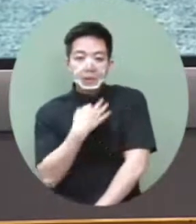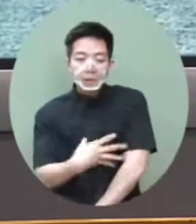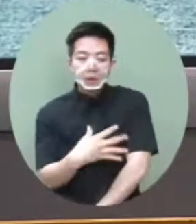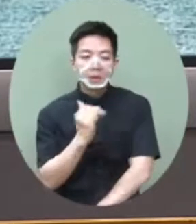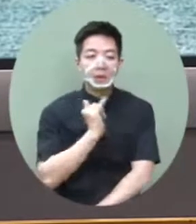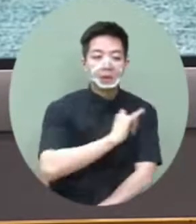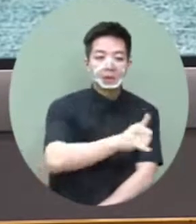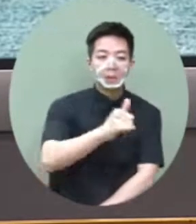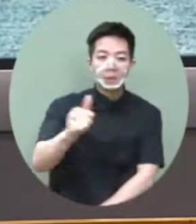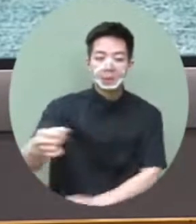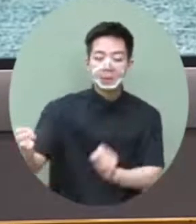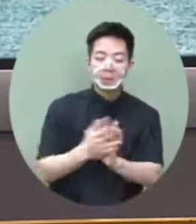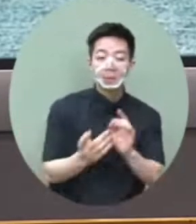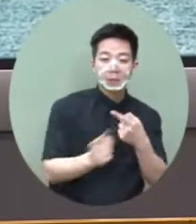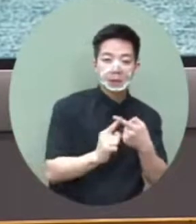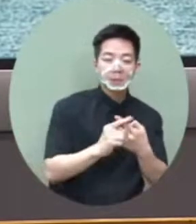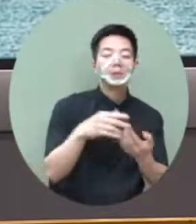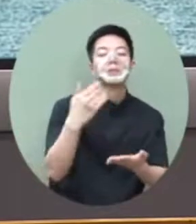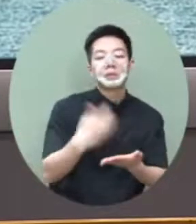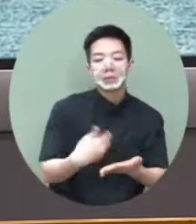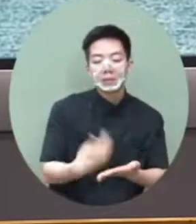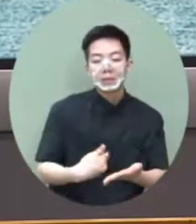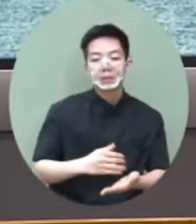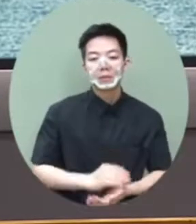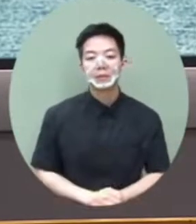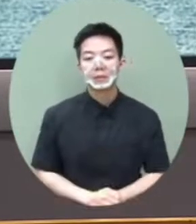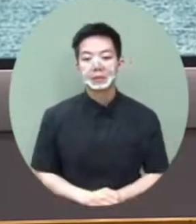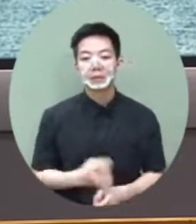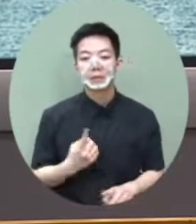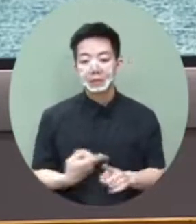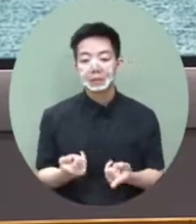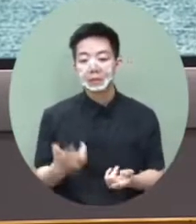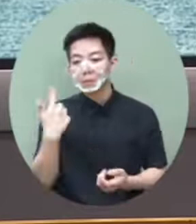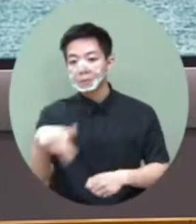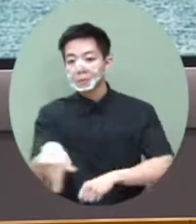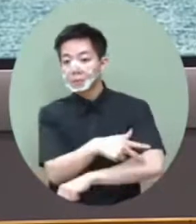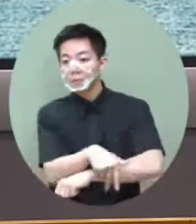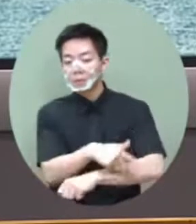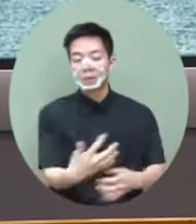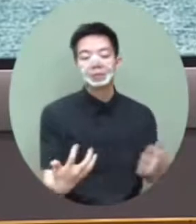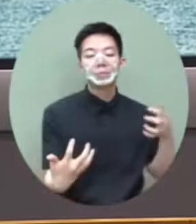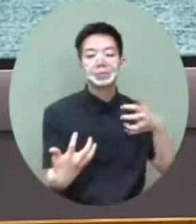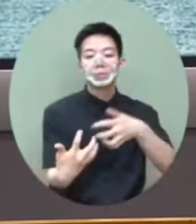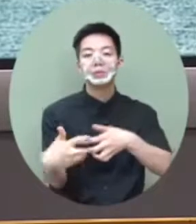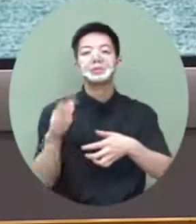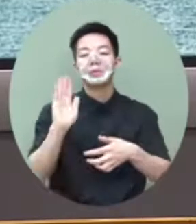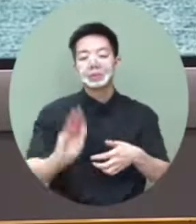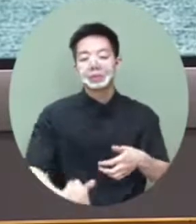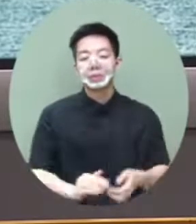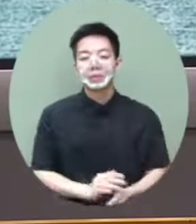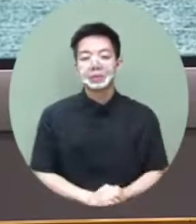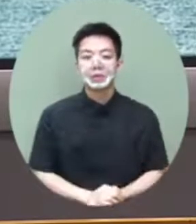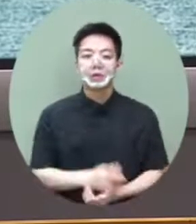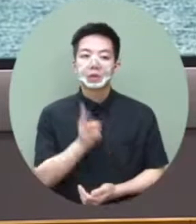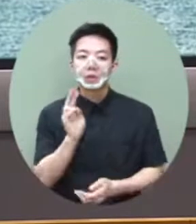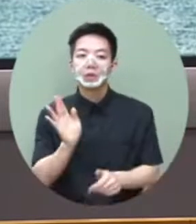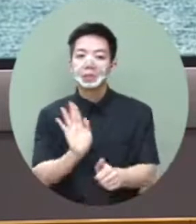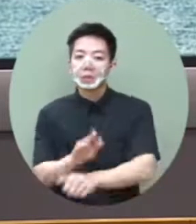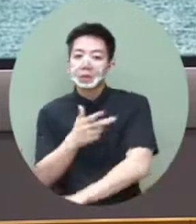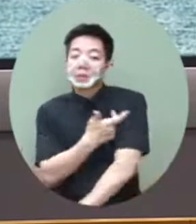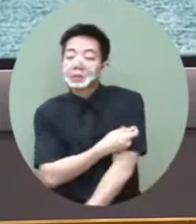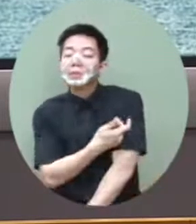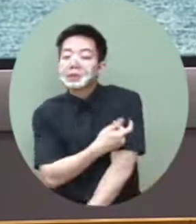reduce exposure risk of those who have not been vaccinated. Of course, we will